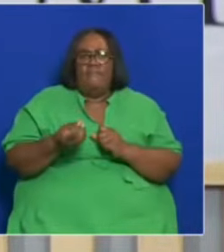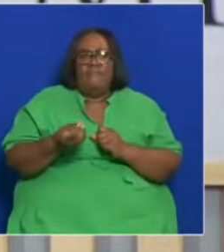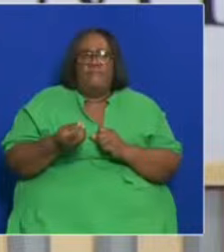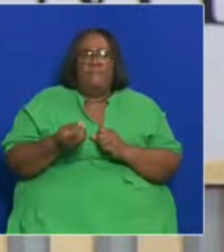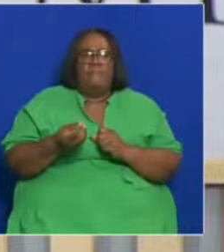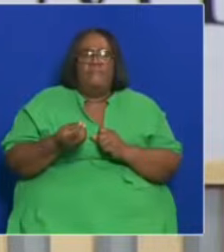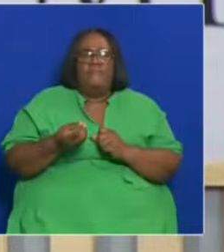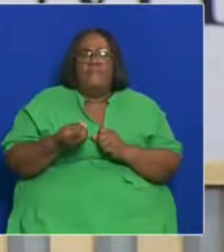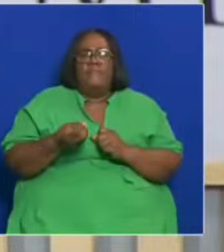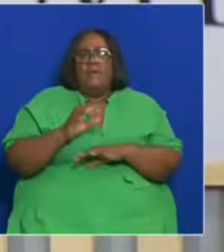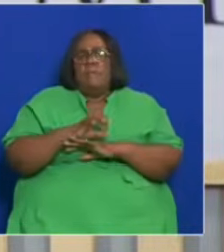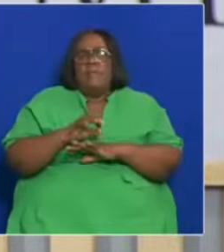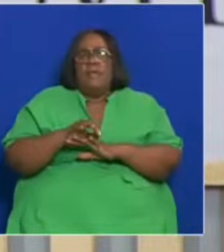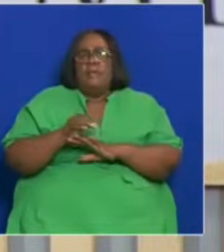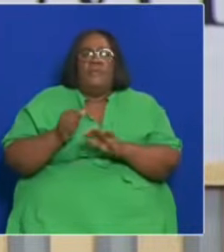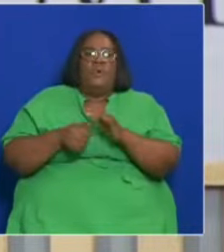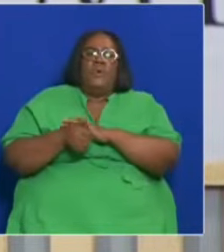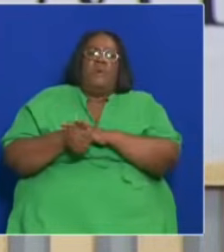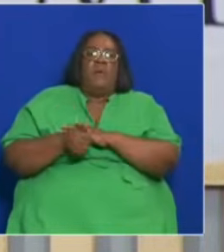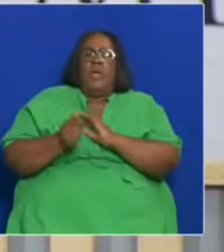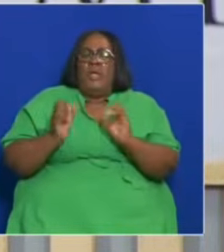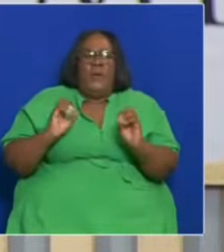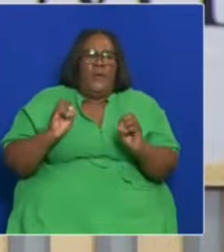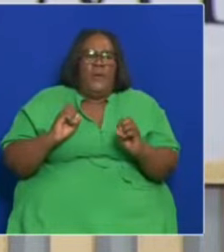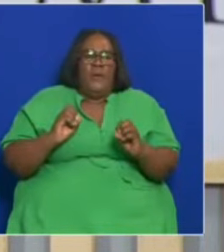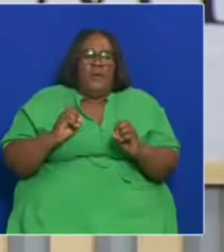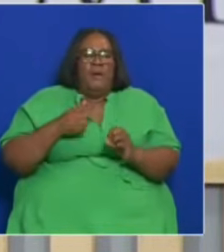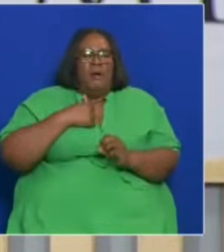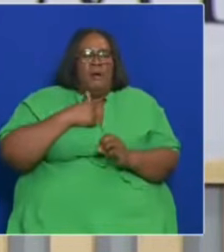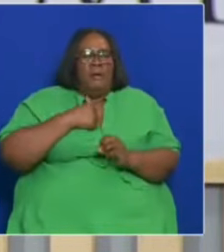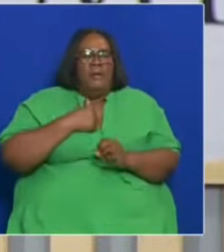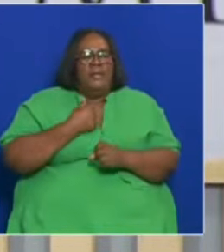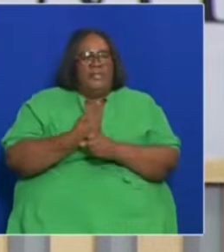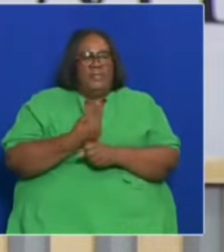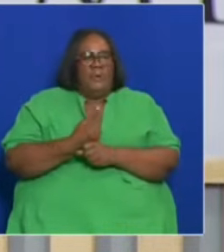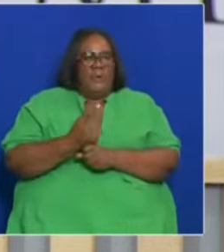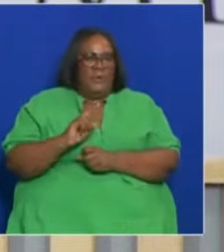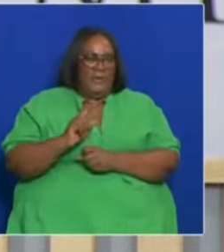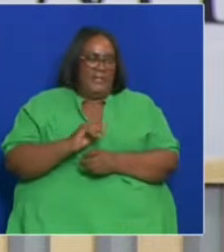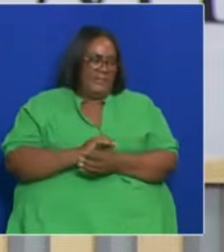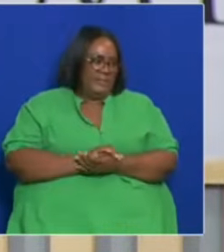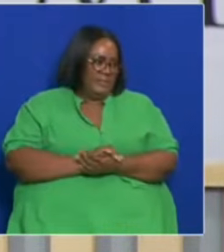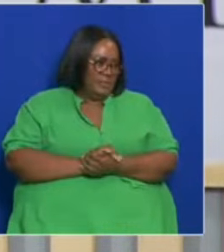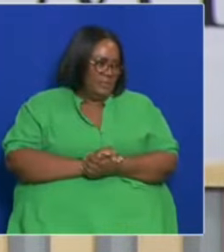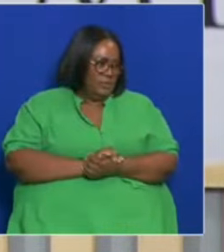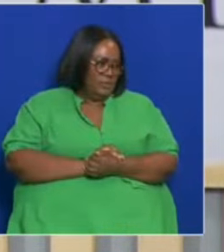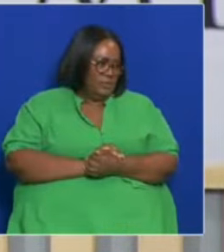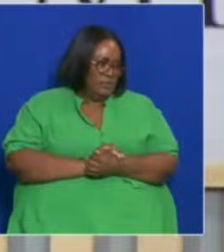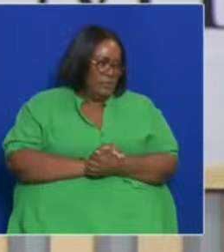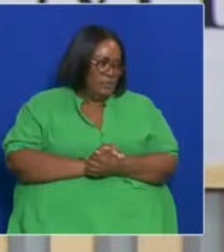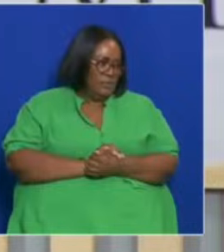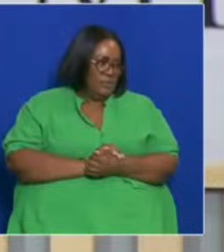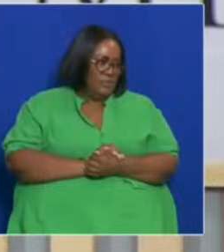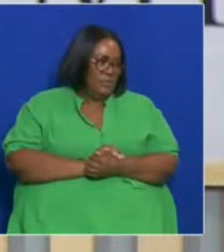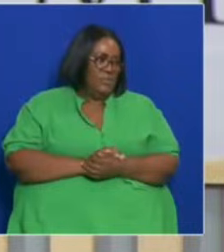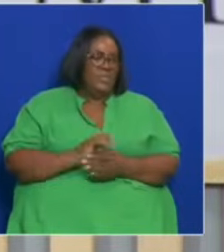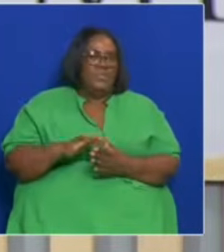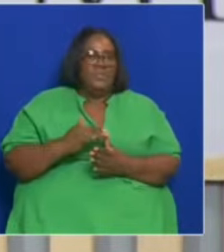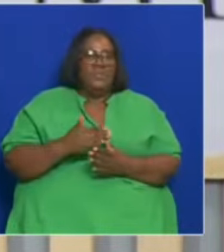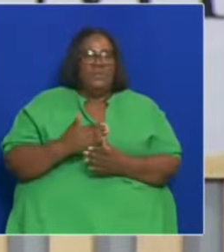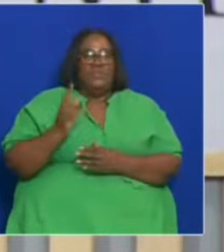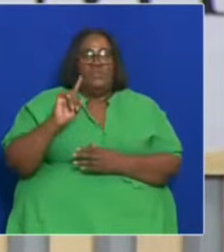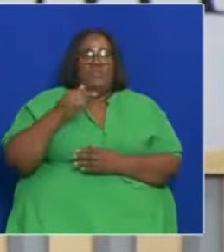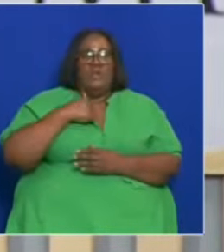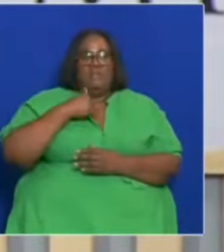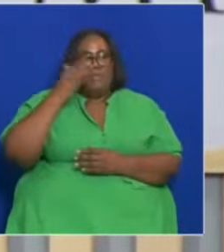me, it has always been that because of what I knew and his